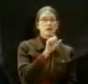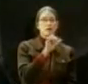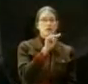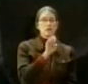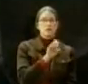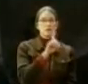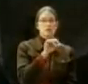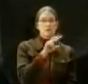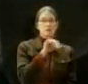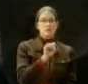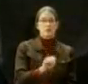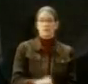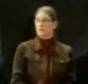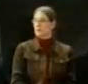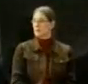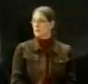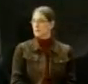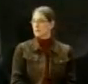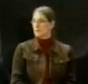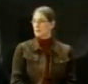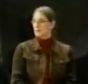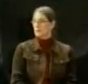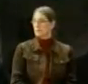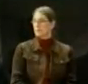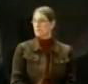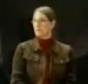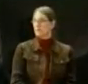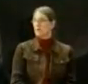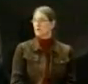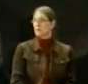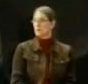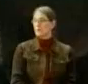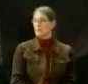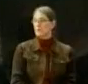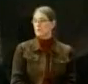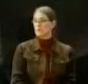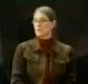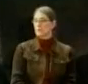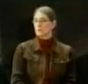Mr. Harmon is Elaine Davis.